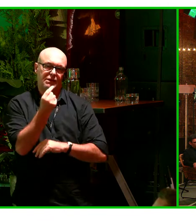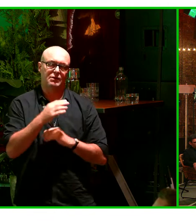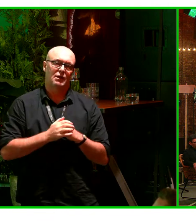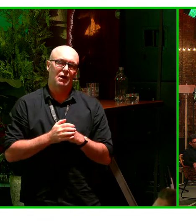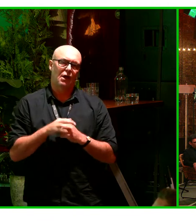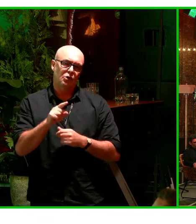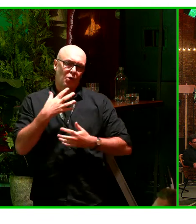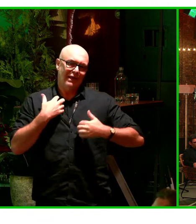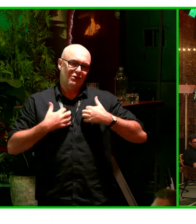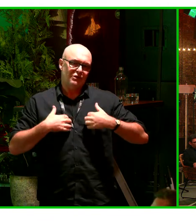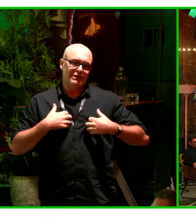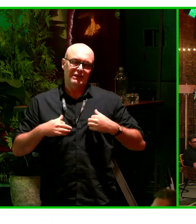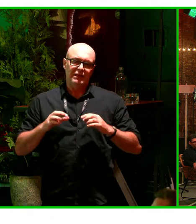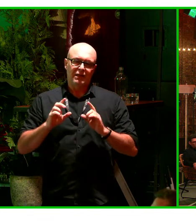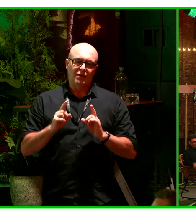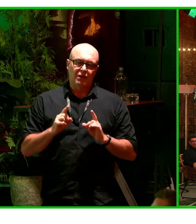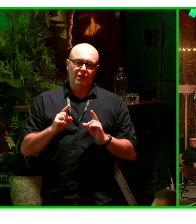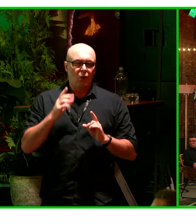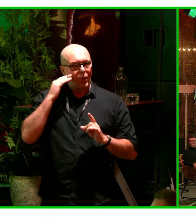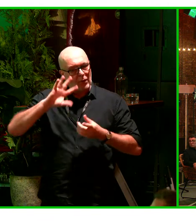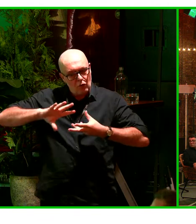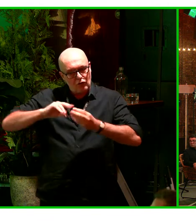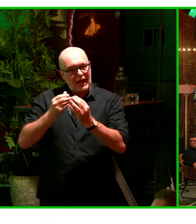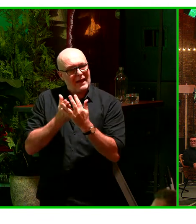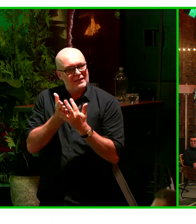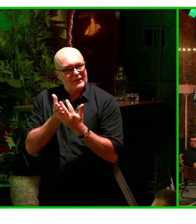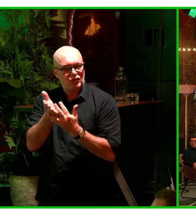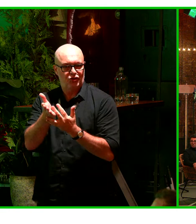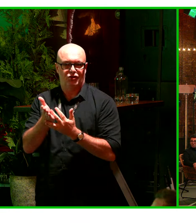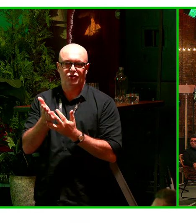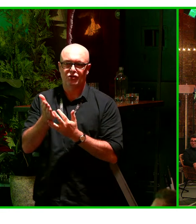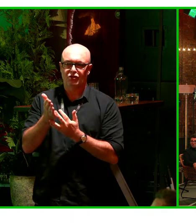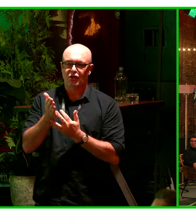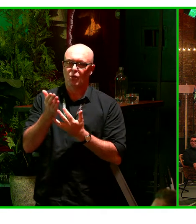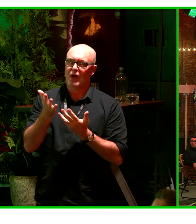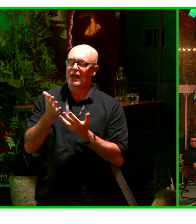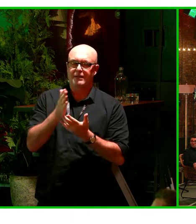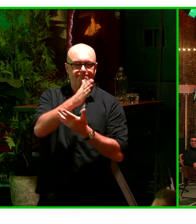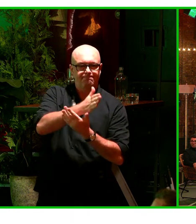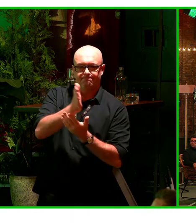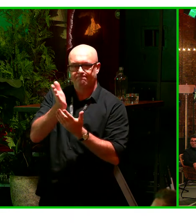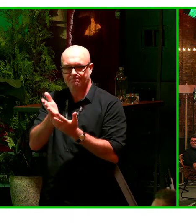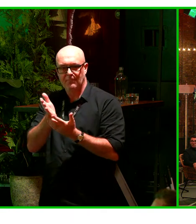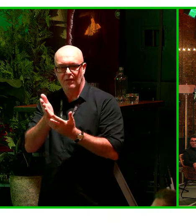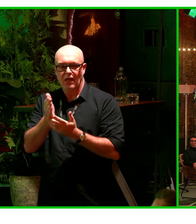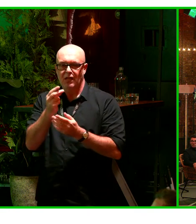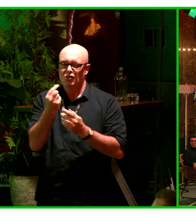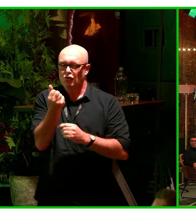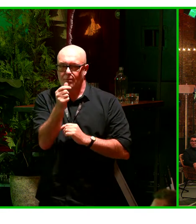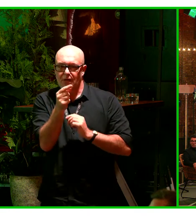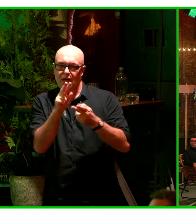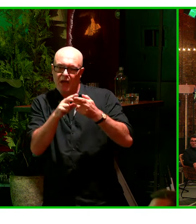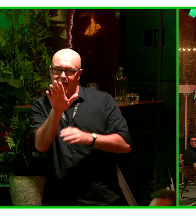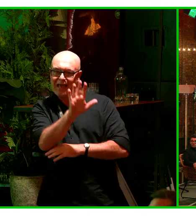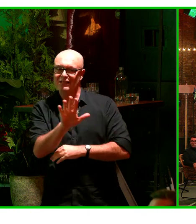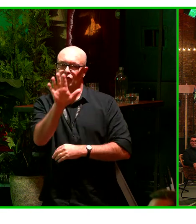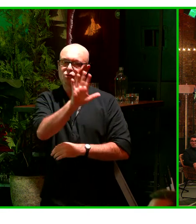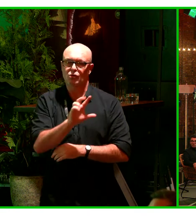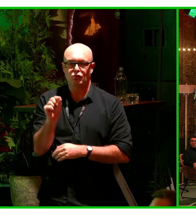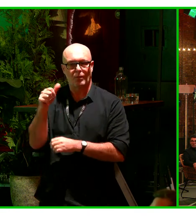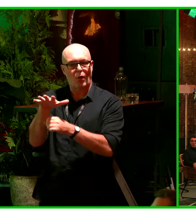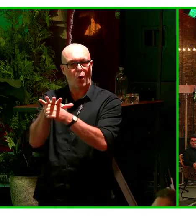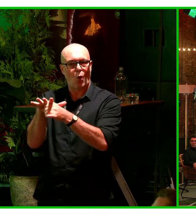really interesting in coming up with those interventions were there were a bit of a split between what could be done nationally, what could be done locally, what